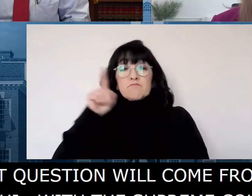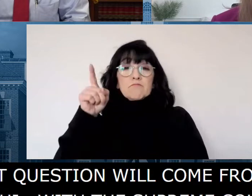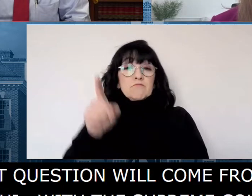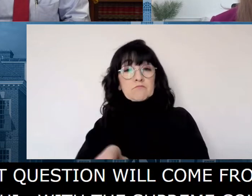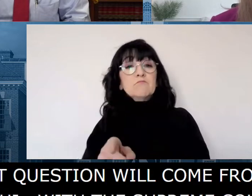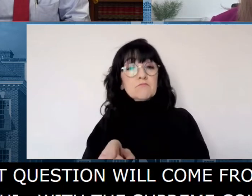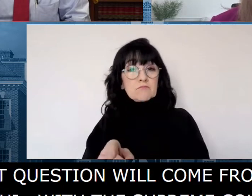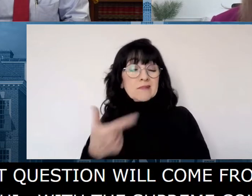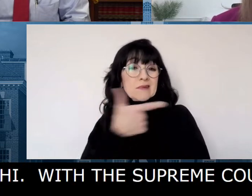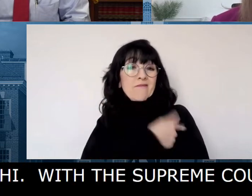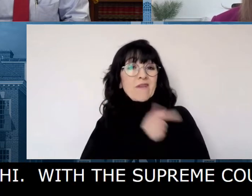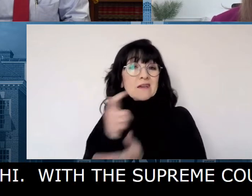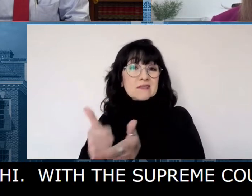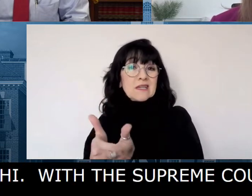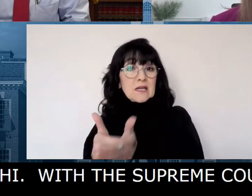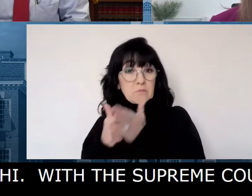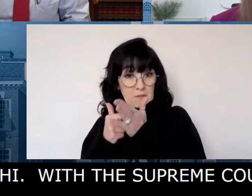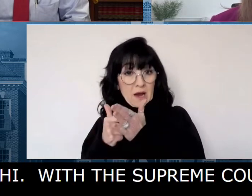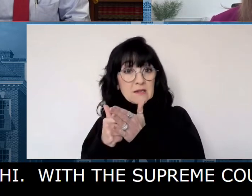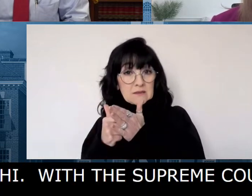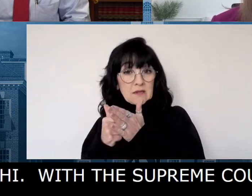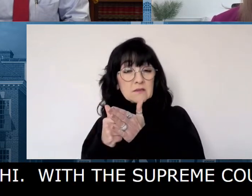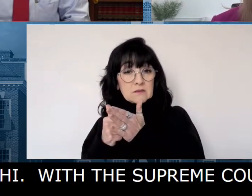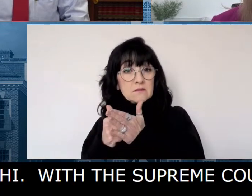that was something that you would consider.